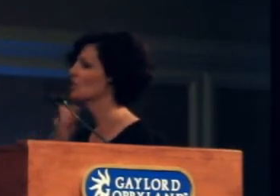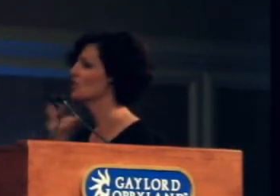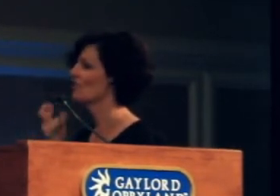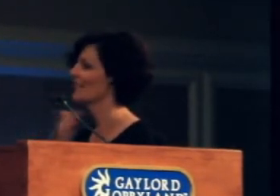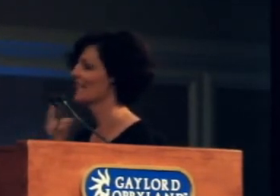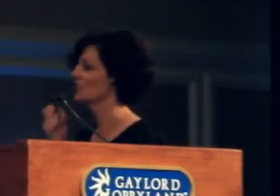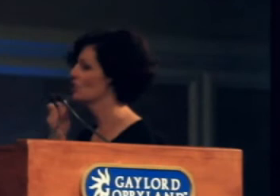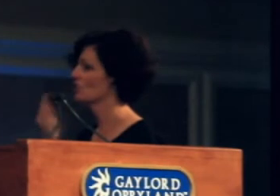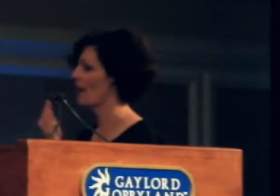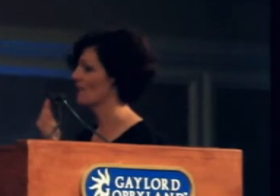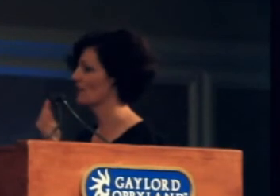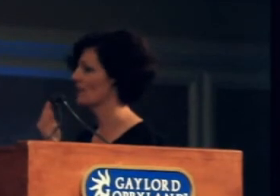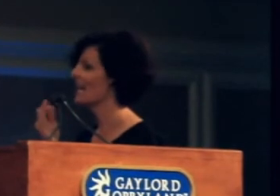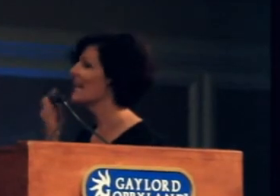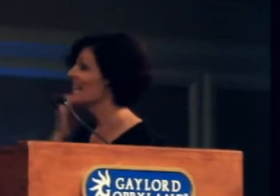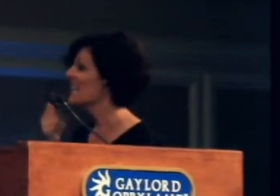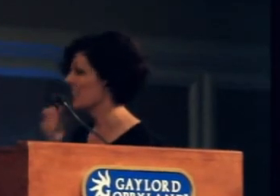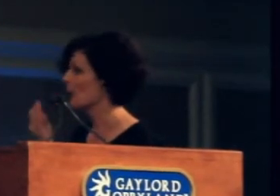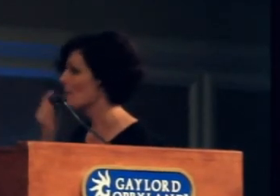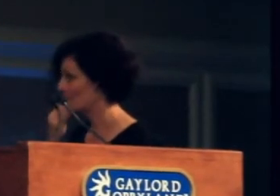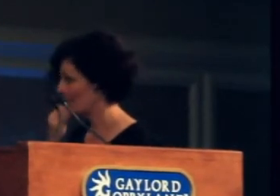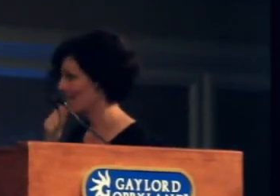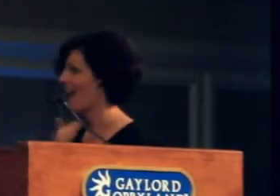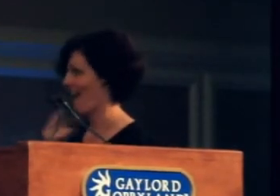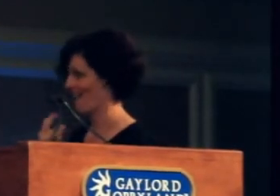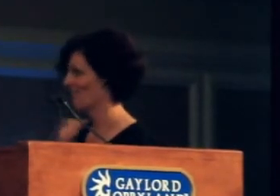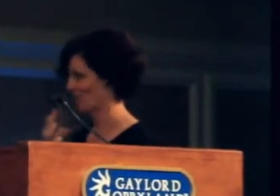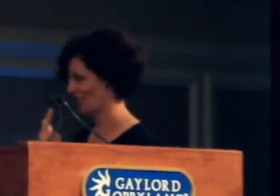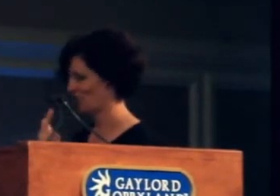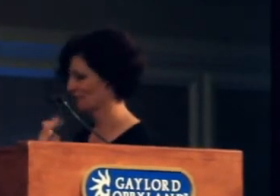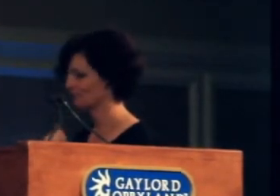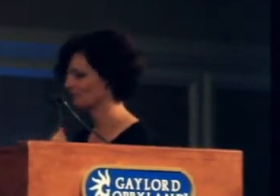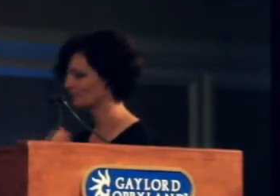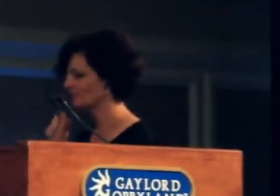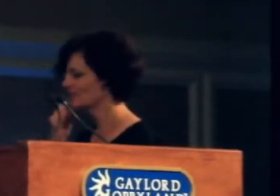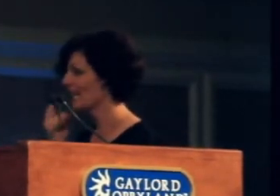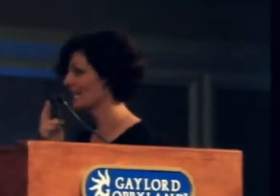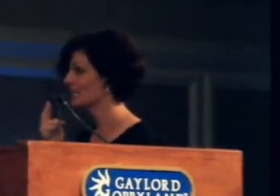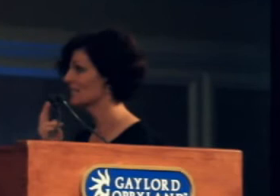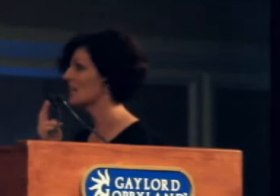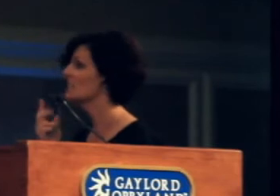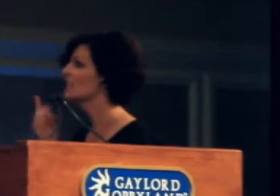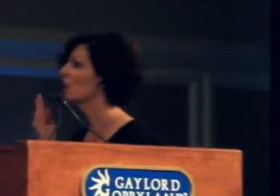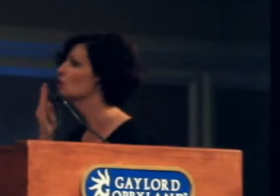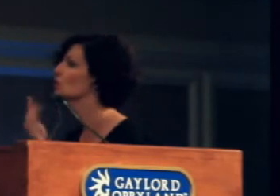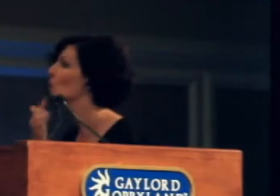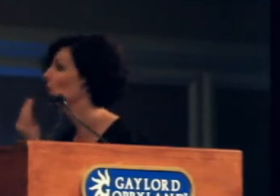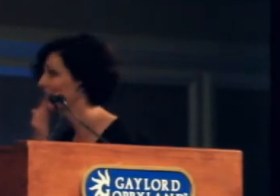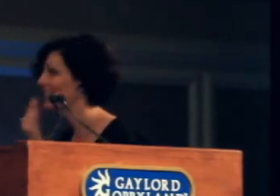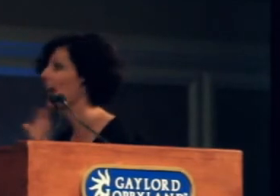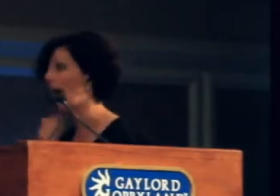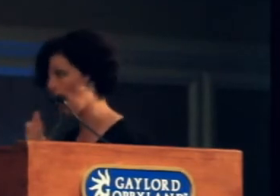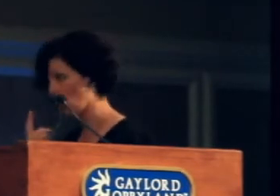maintains a B average and has passed the California High School exit exam. He has completed 20 hours of community service,